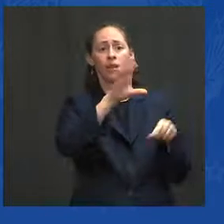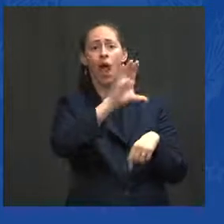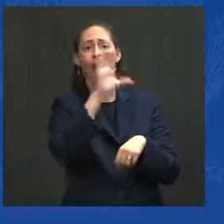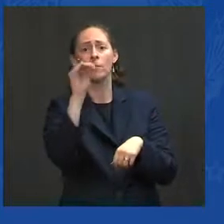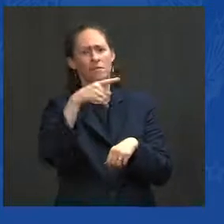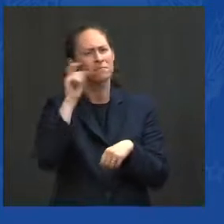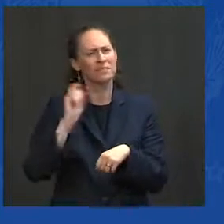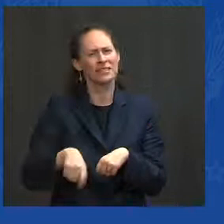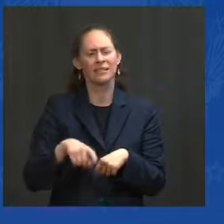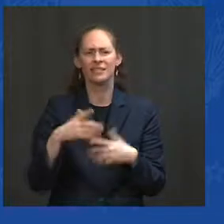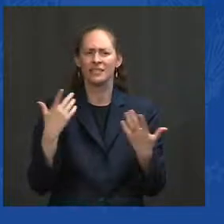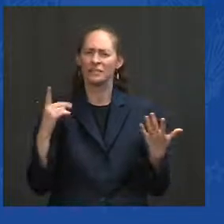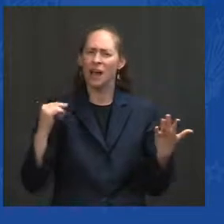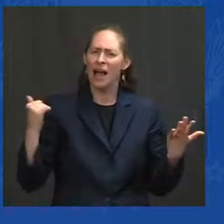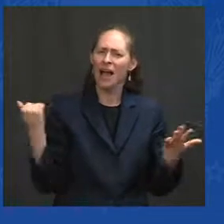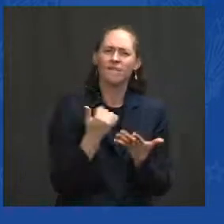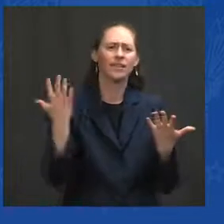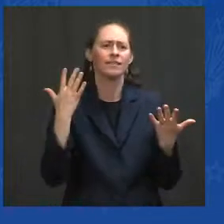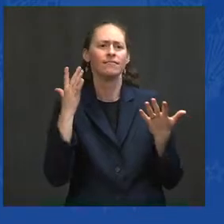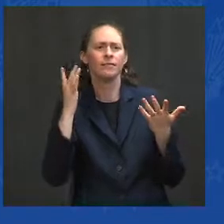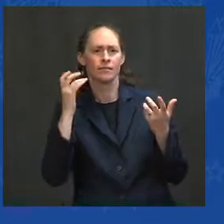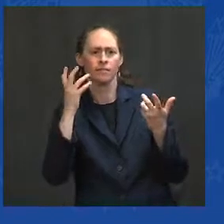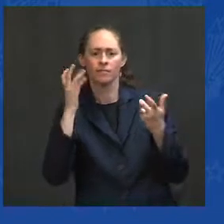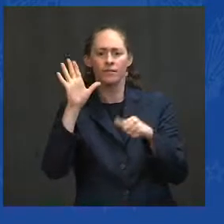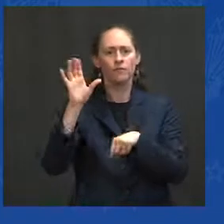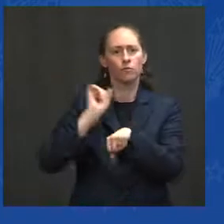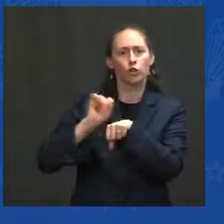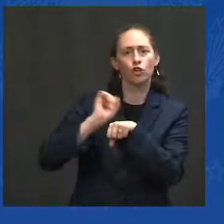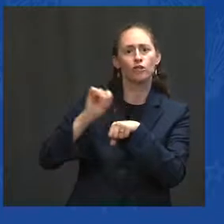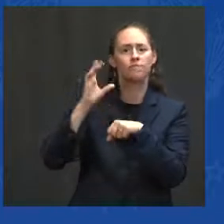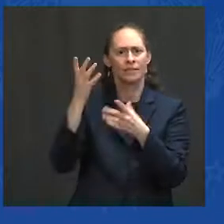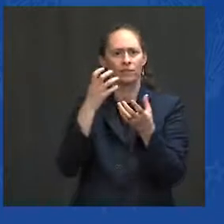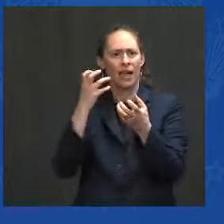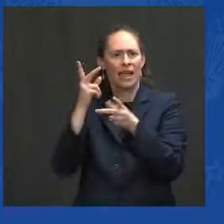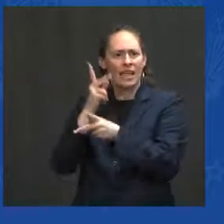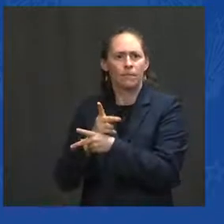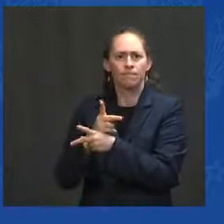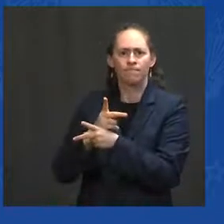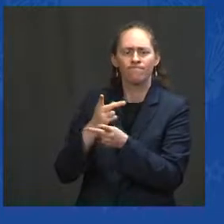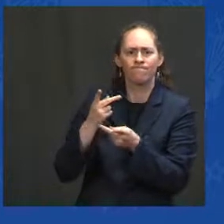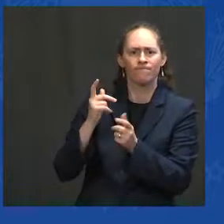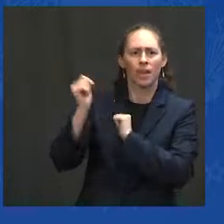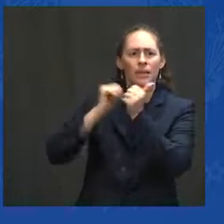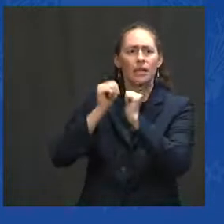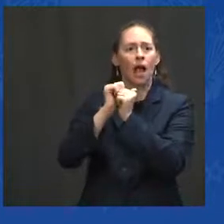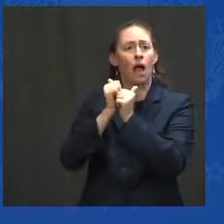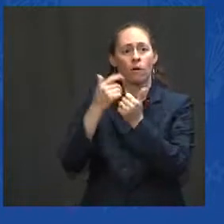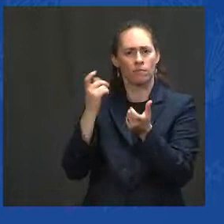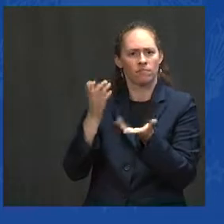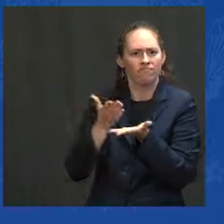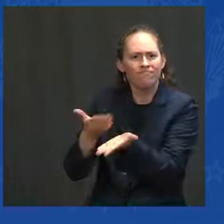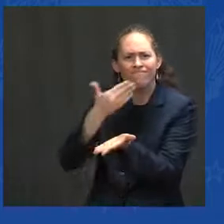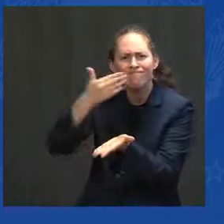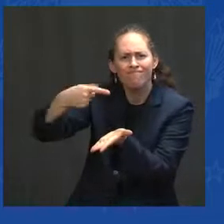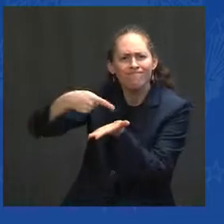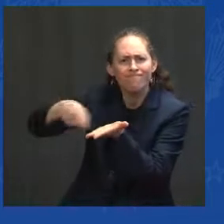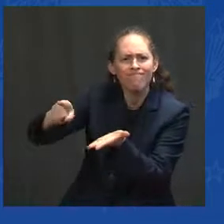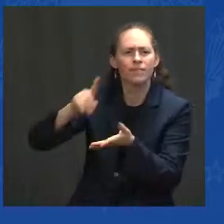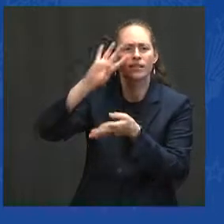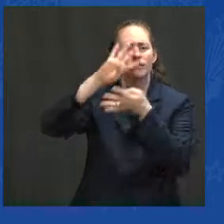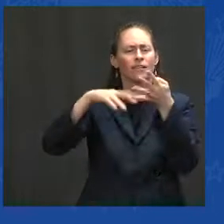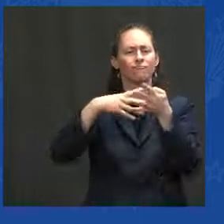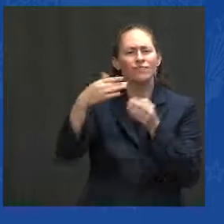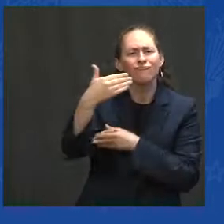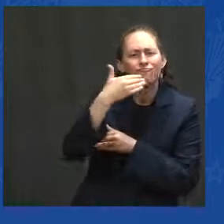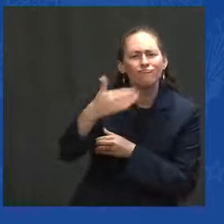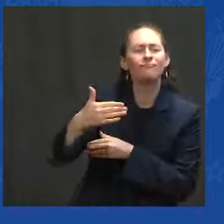everything they do to compete for workers, offering higher wages, more flexible hours, better benefits. But what we've seen